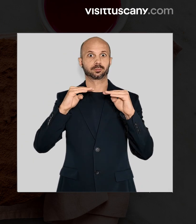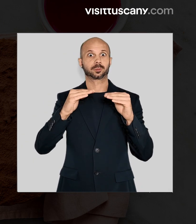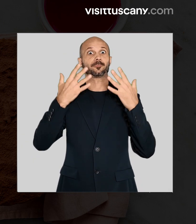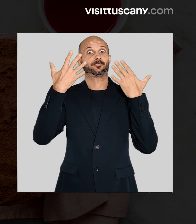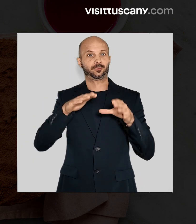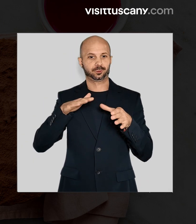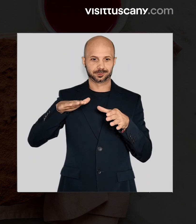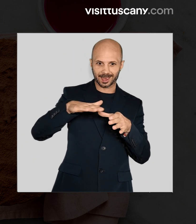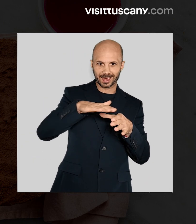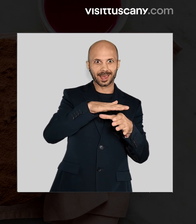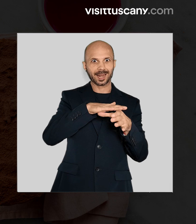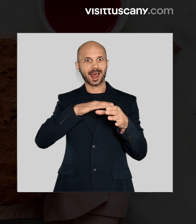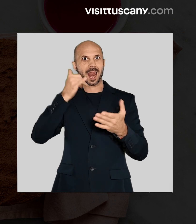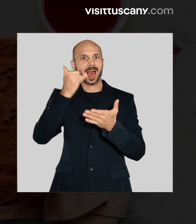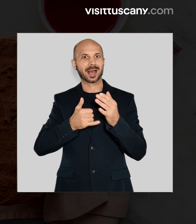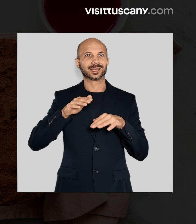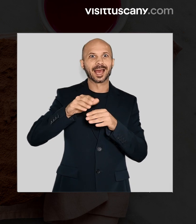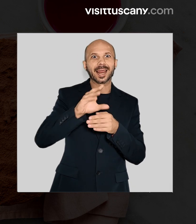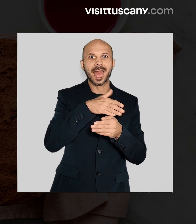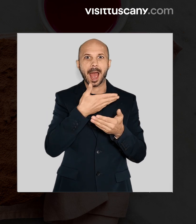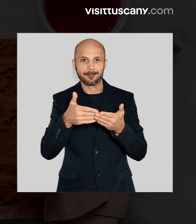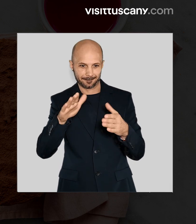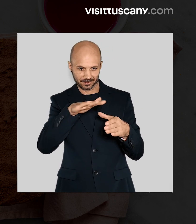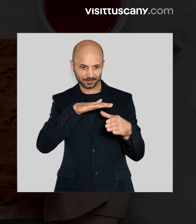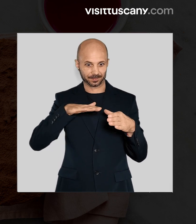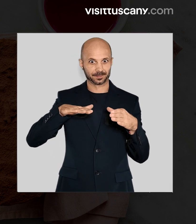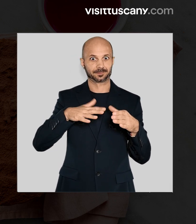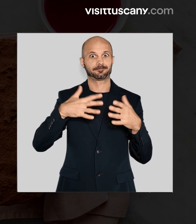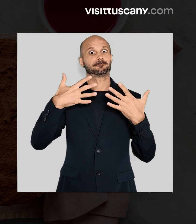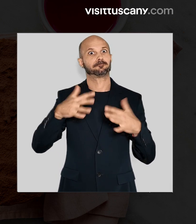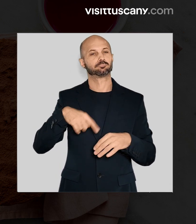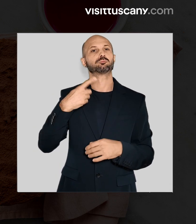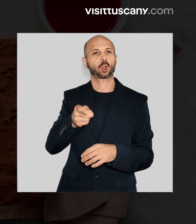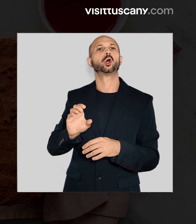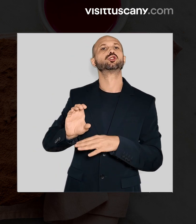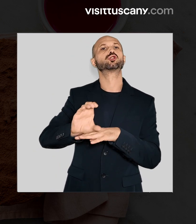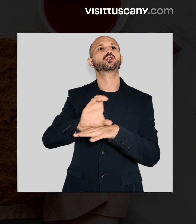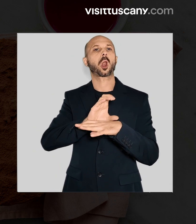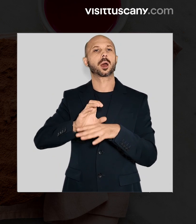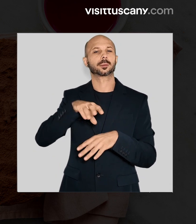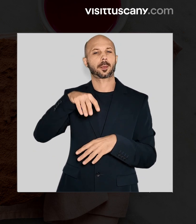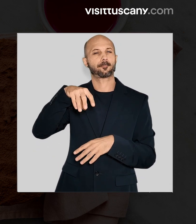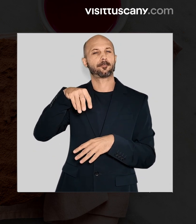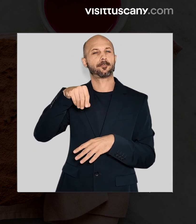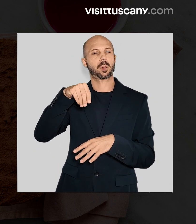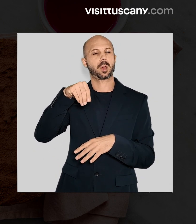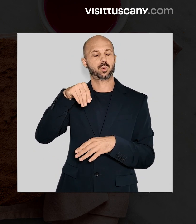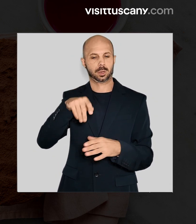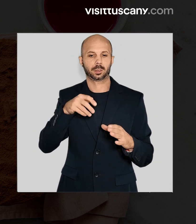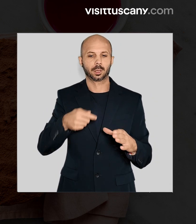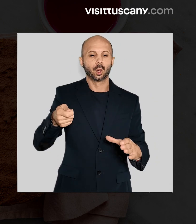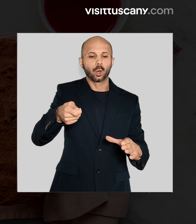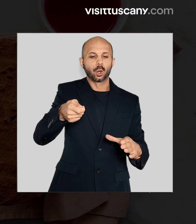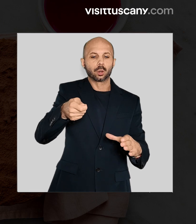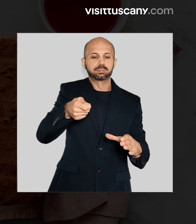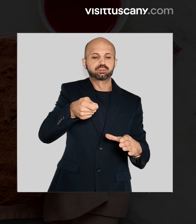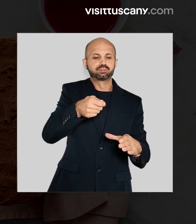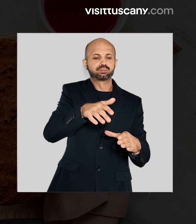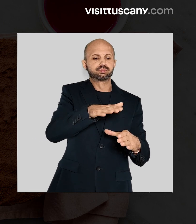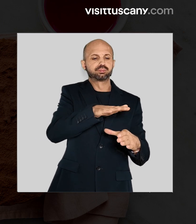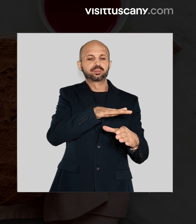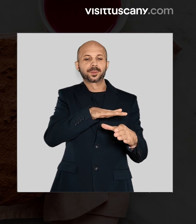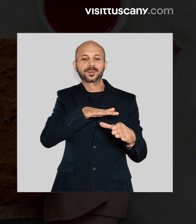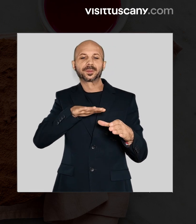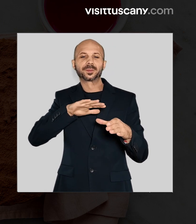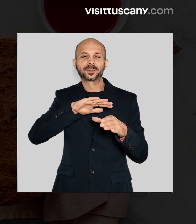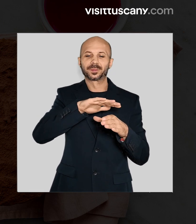Then spread the rest of the chocolate and top with the remaining savoiardi soaked in the alkermes. Finish with a layer of custard.